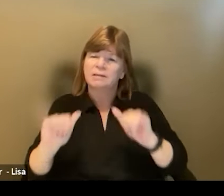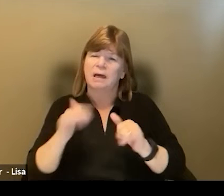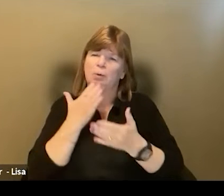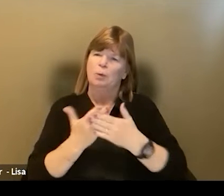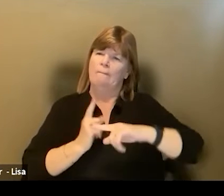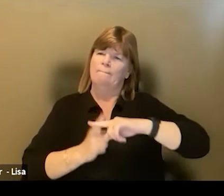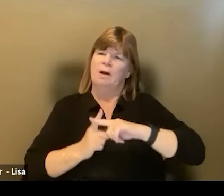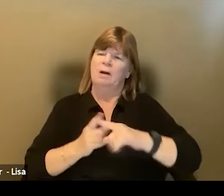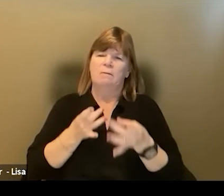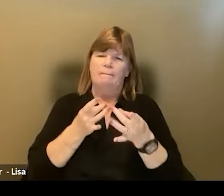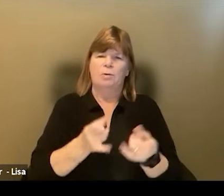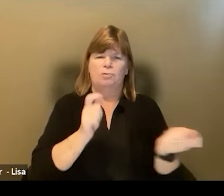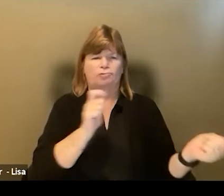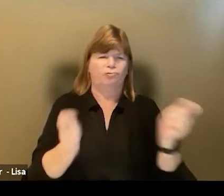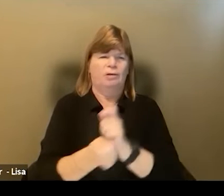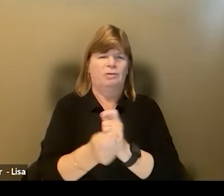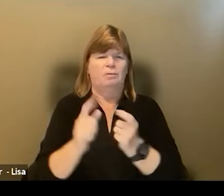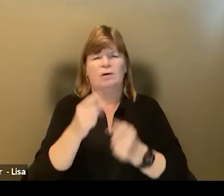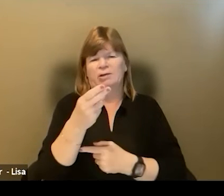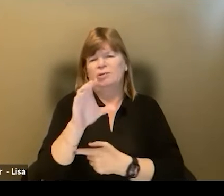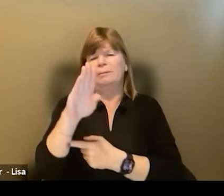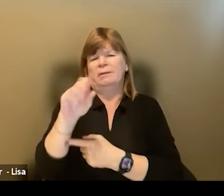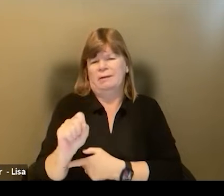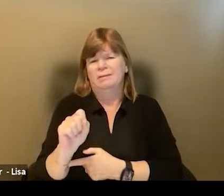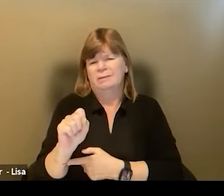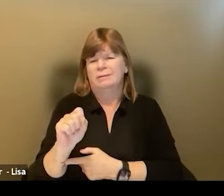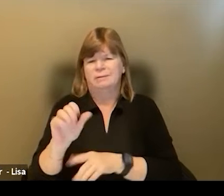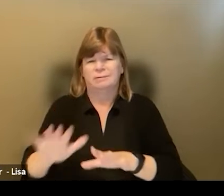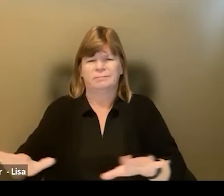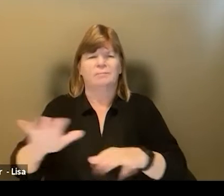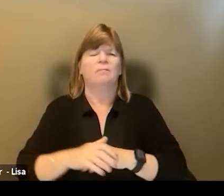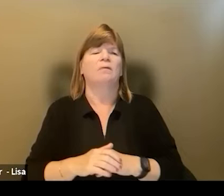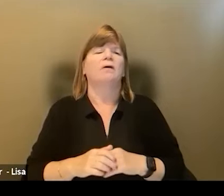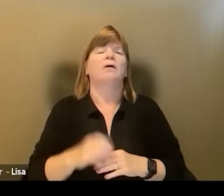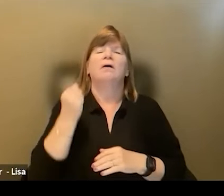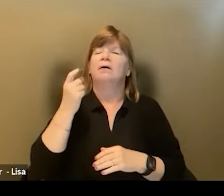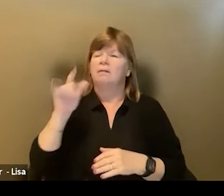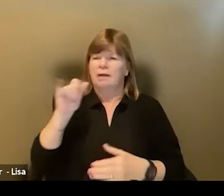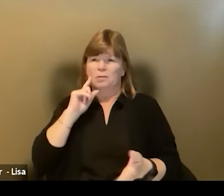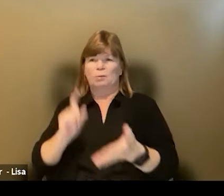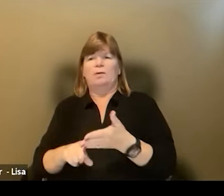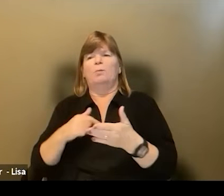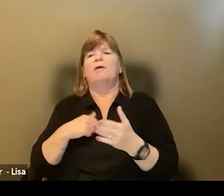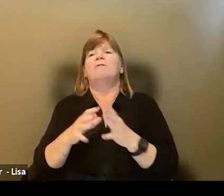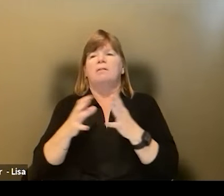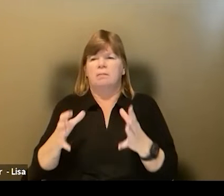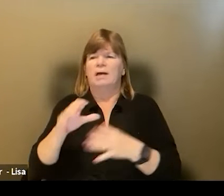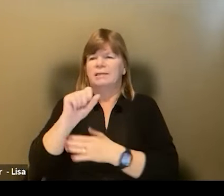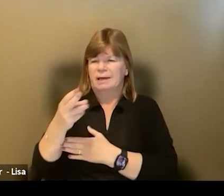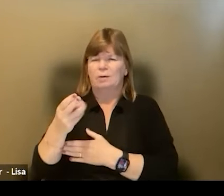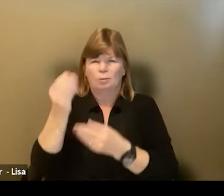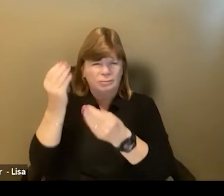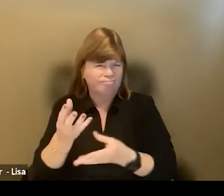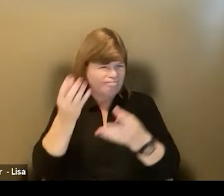and smooth transition for home and community-based waiver recipients and providers. So this is in recognition that we've gotten a lot of stakeholder